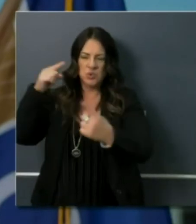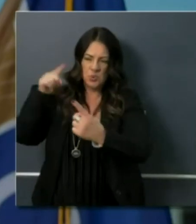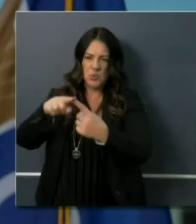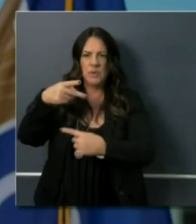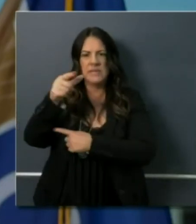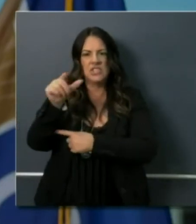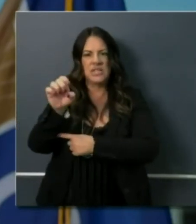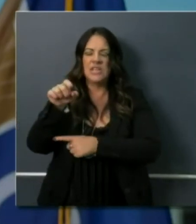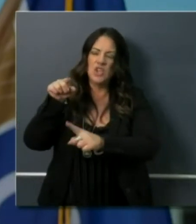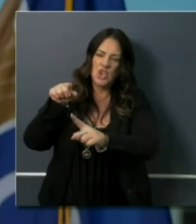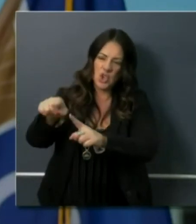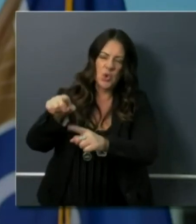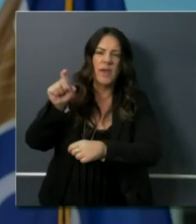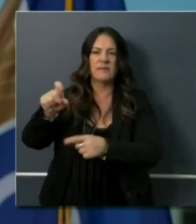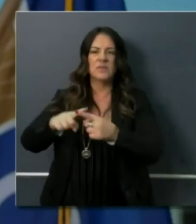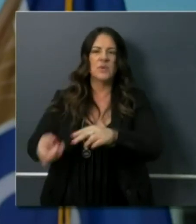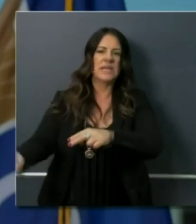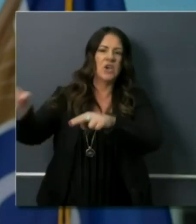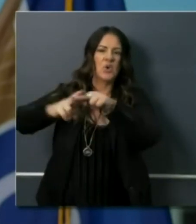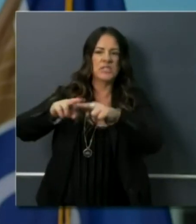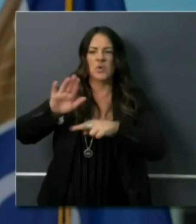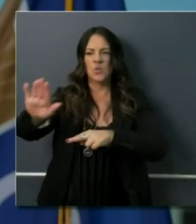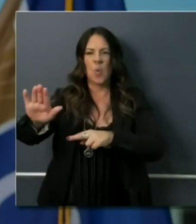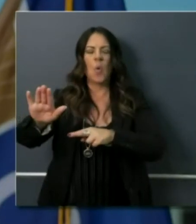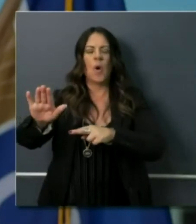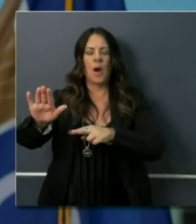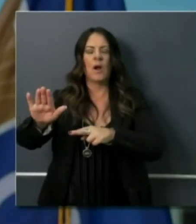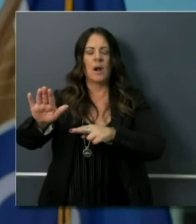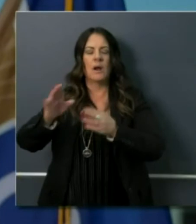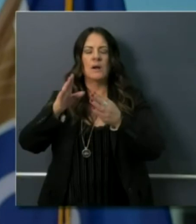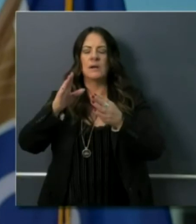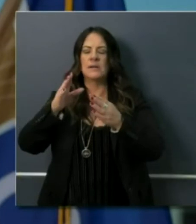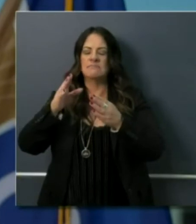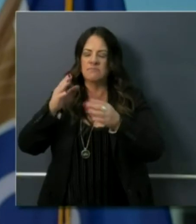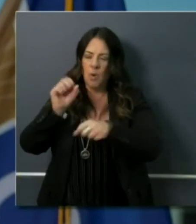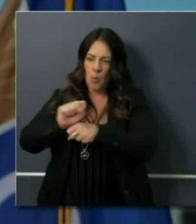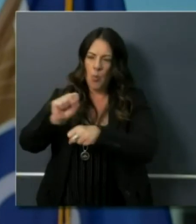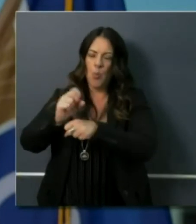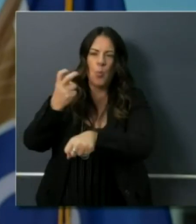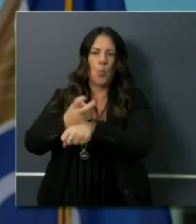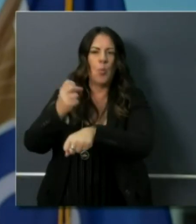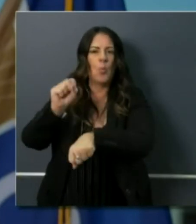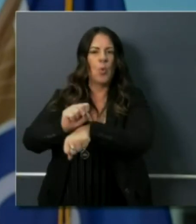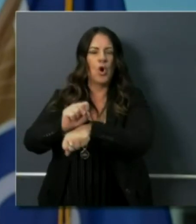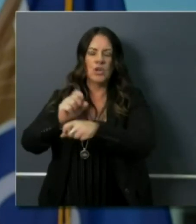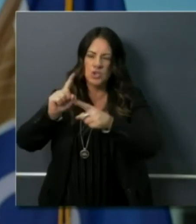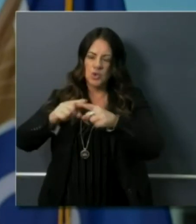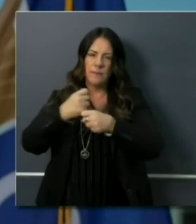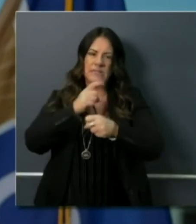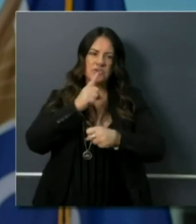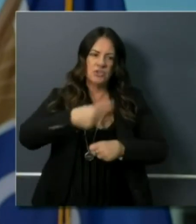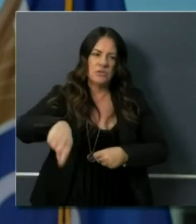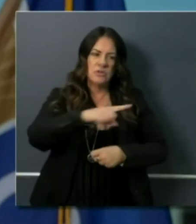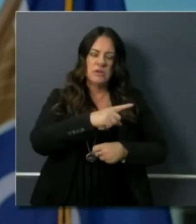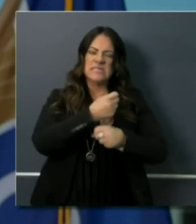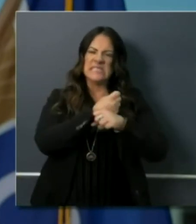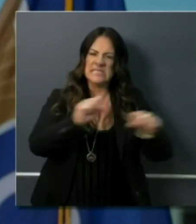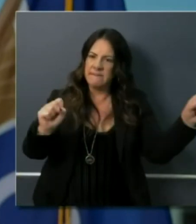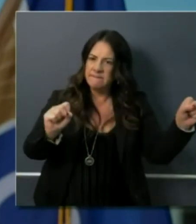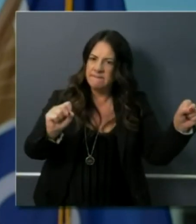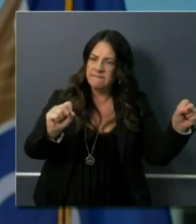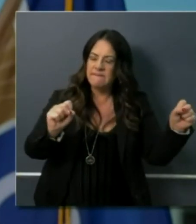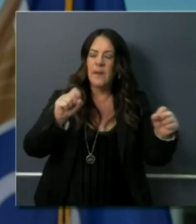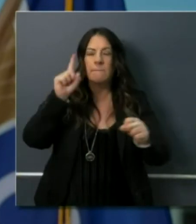to substantially increase their public safety efforts and do so before June